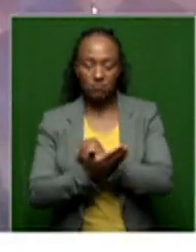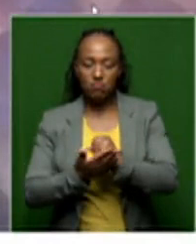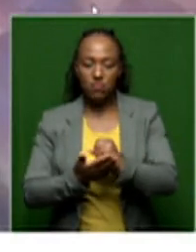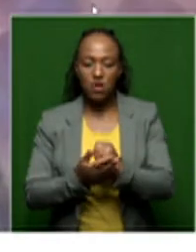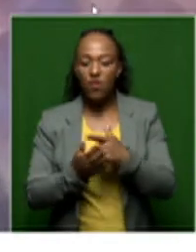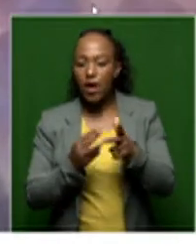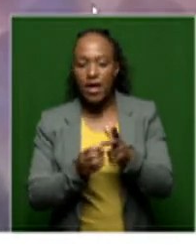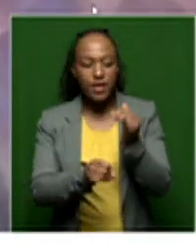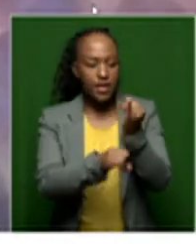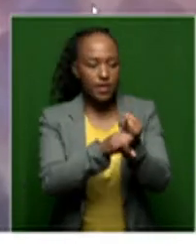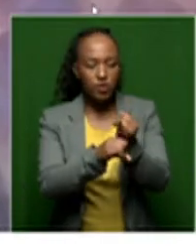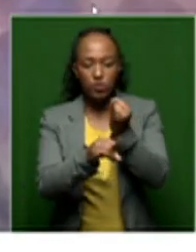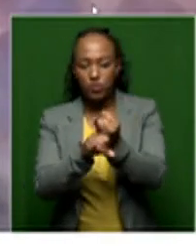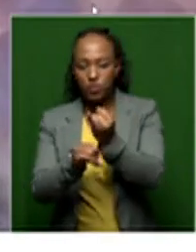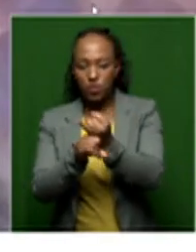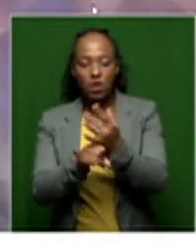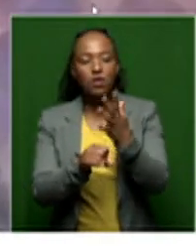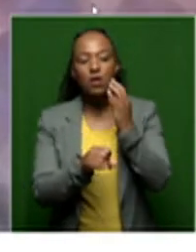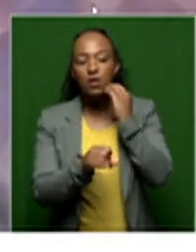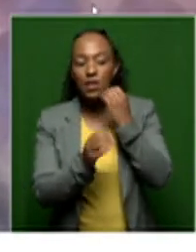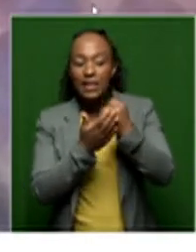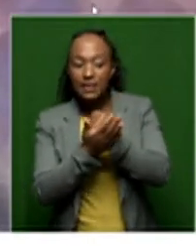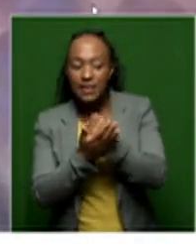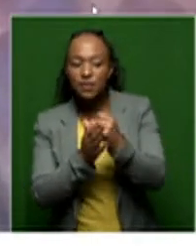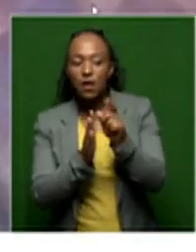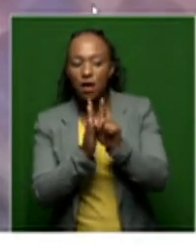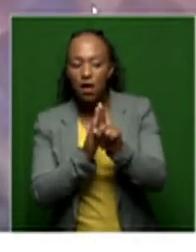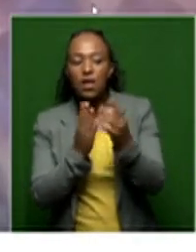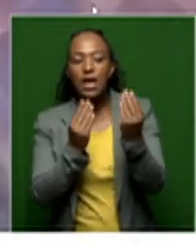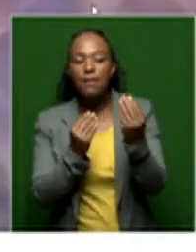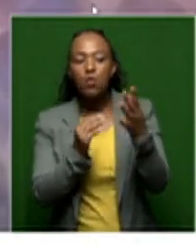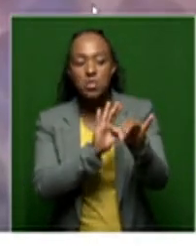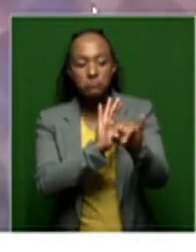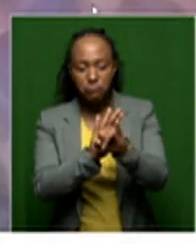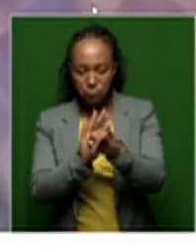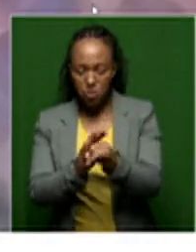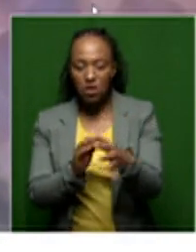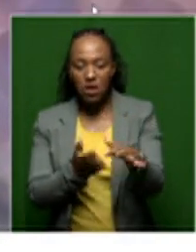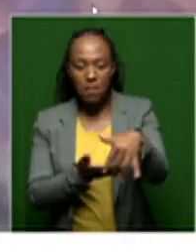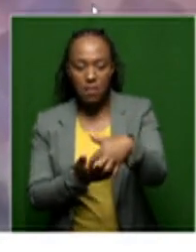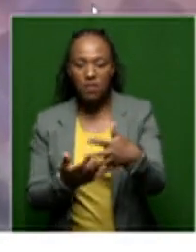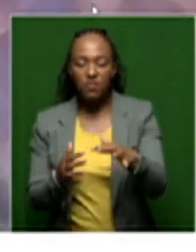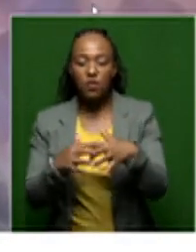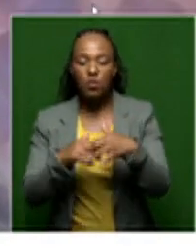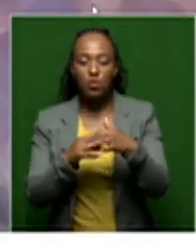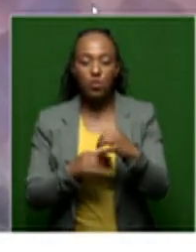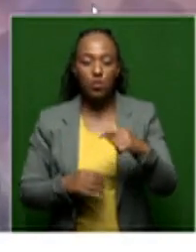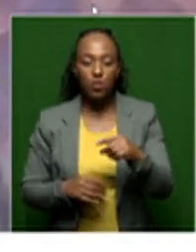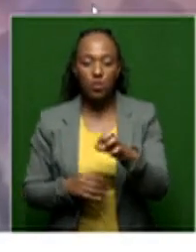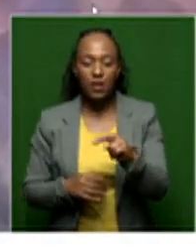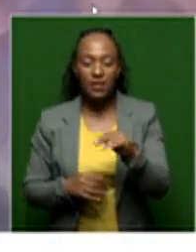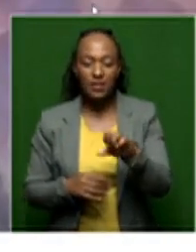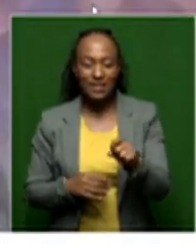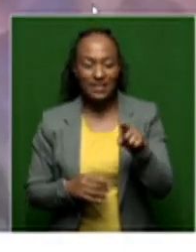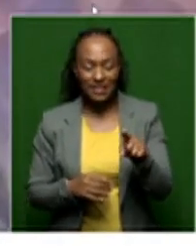to relay that data into the registry. And this is how these stats come up. I think the genetic predisposition